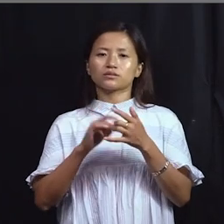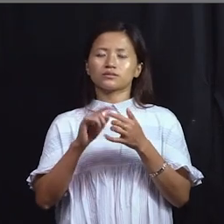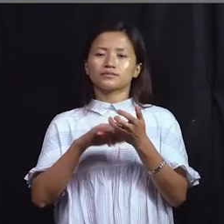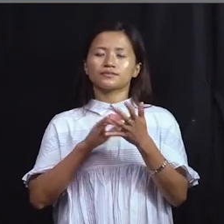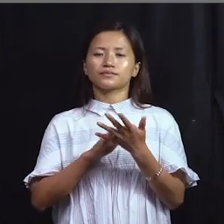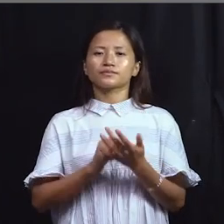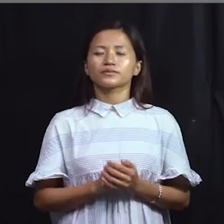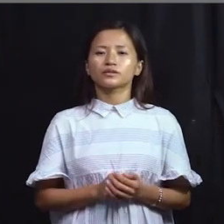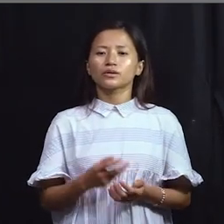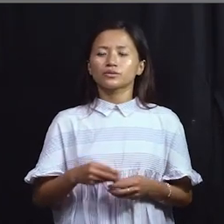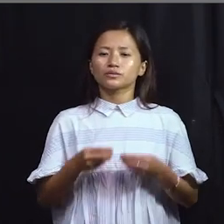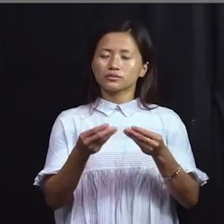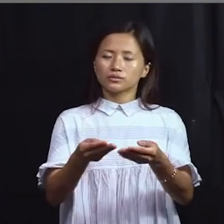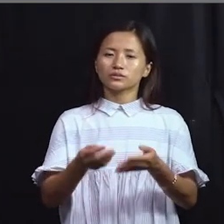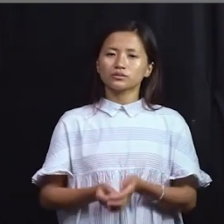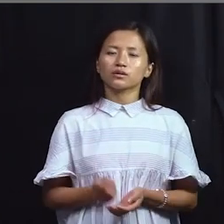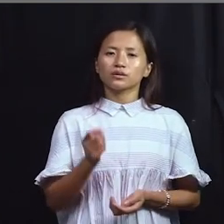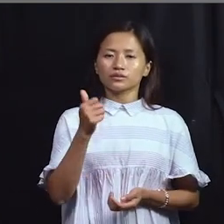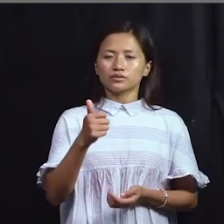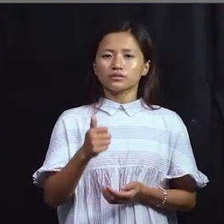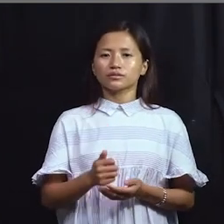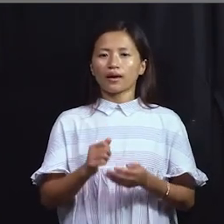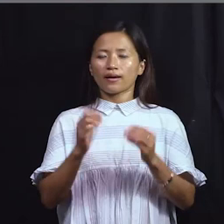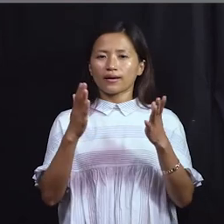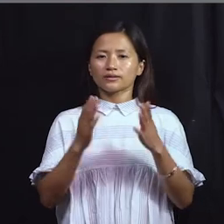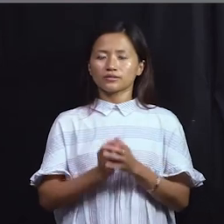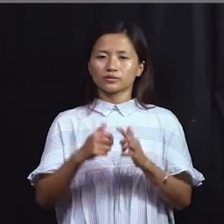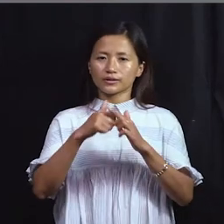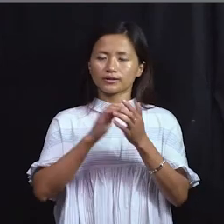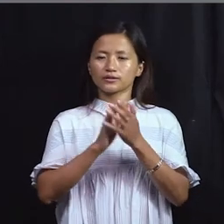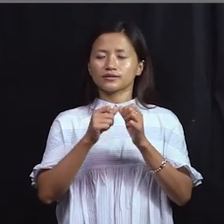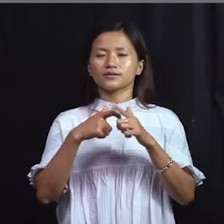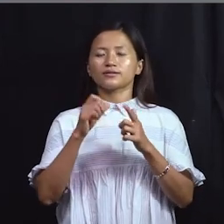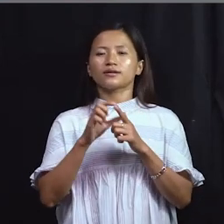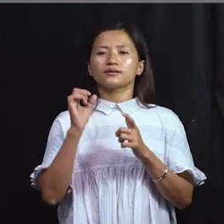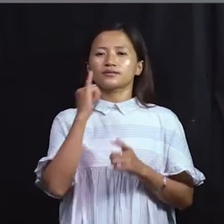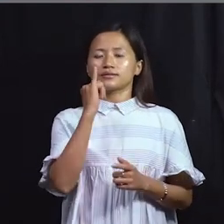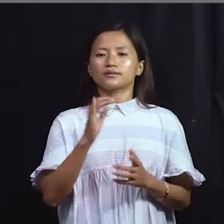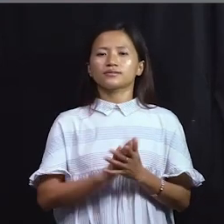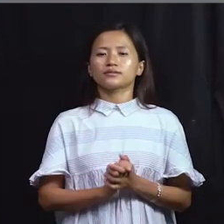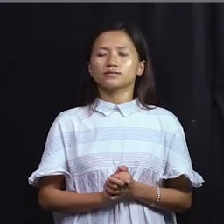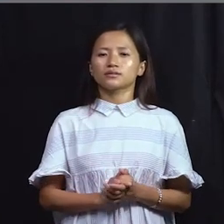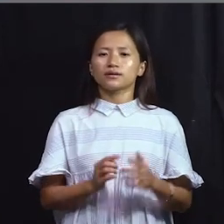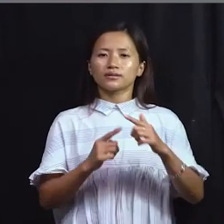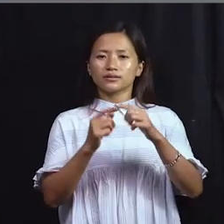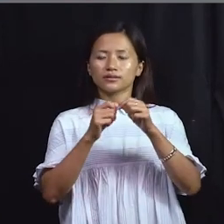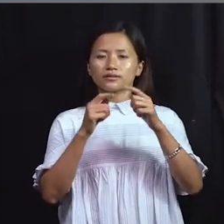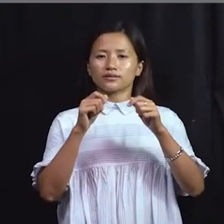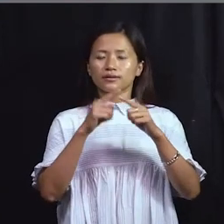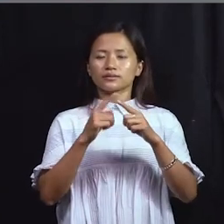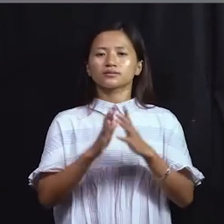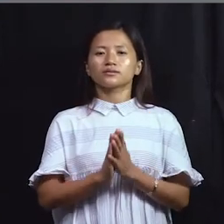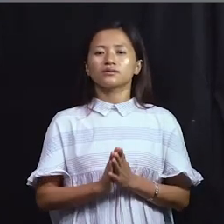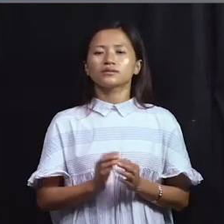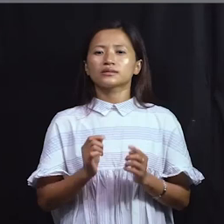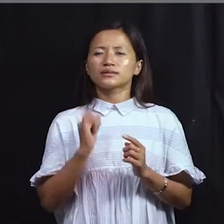which produce goods used by the masses, handloom or khadi, and then your tax concessions can be given to those